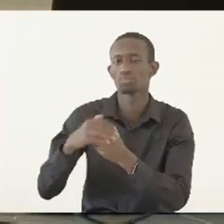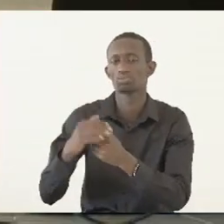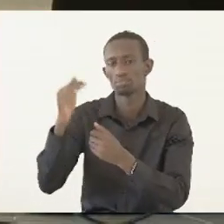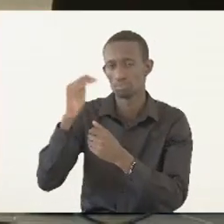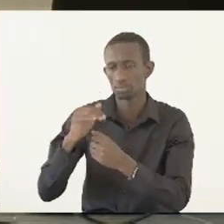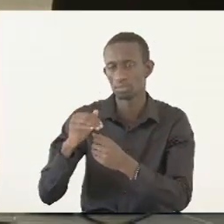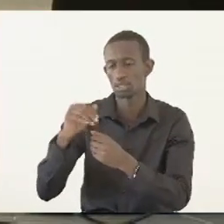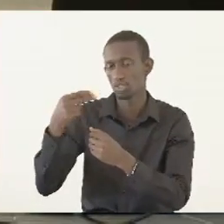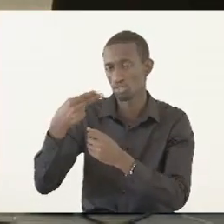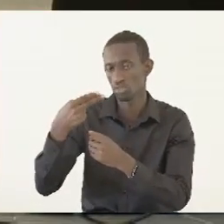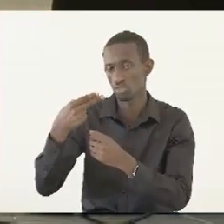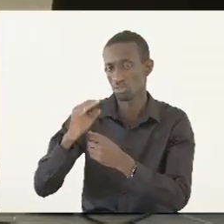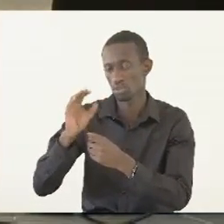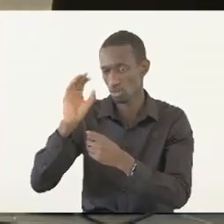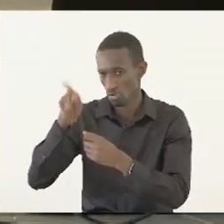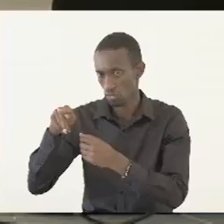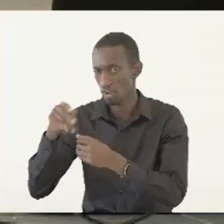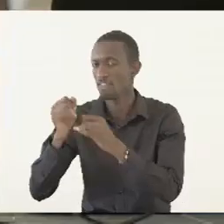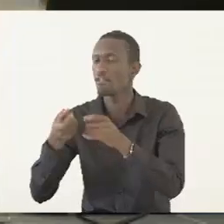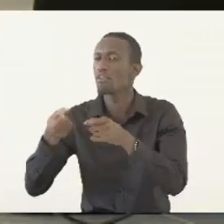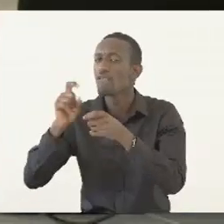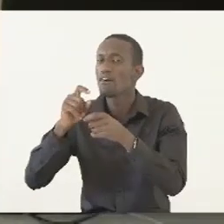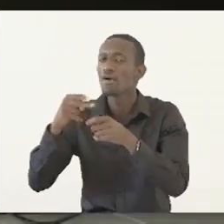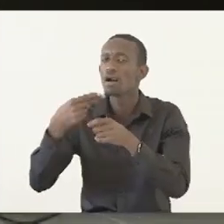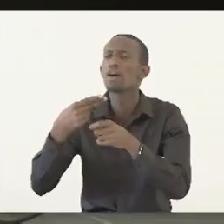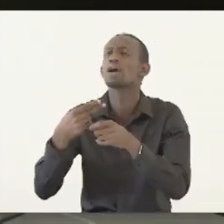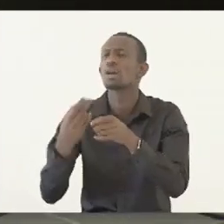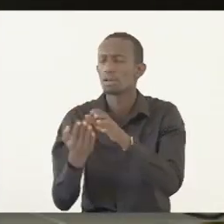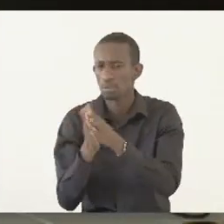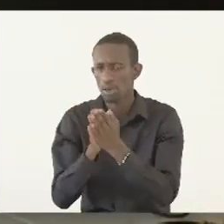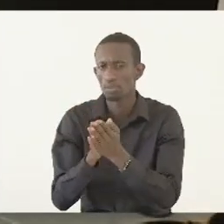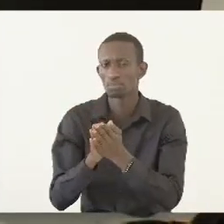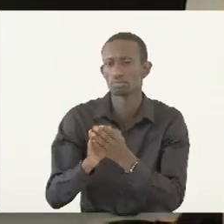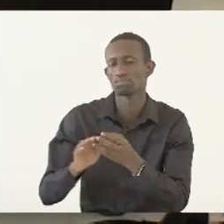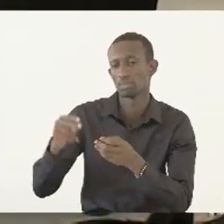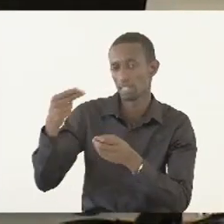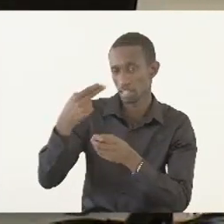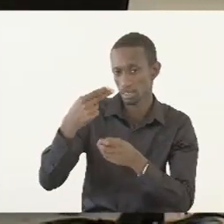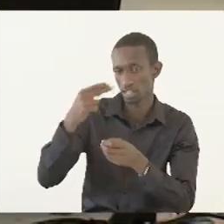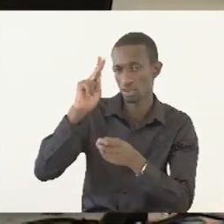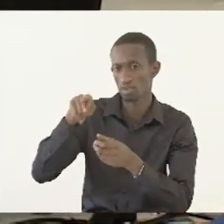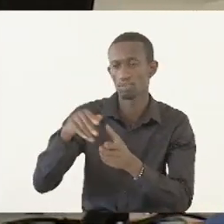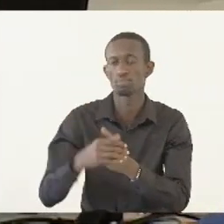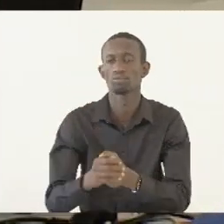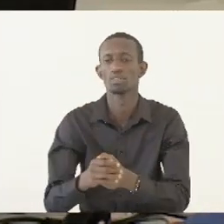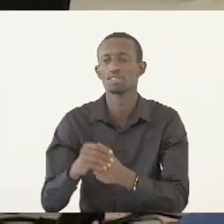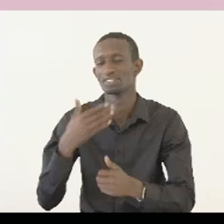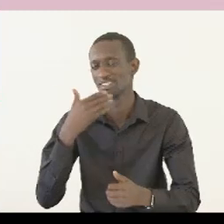phosphate, if you add hydrogen, then it becomes hydrogen phosphate. All right?